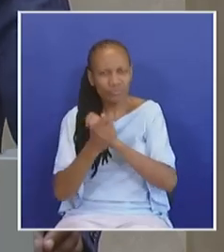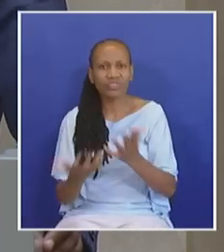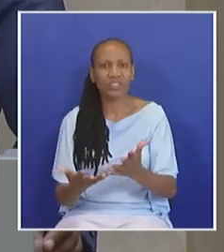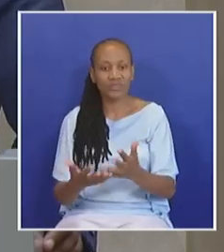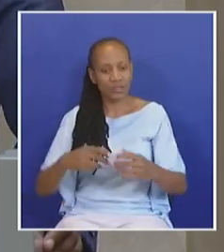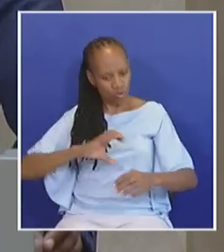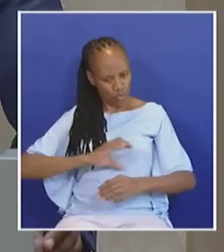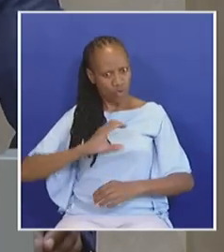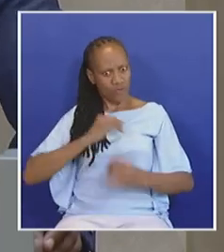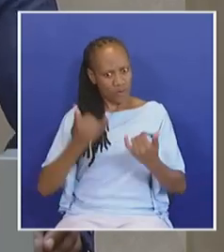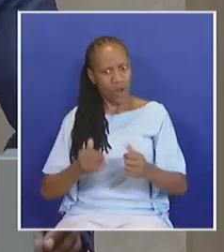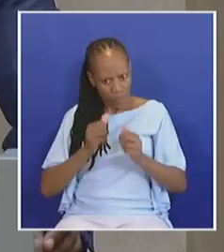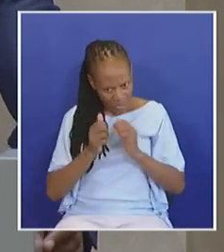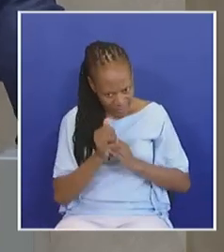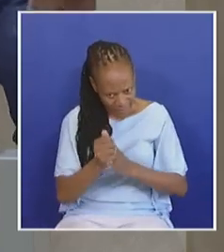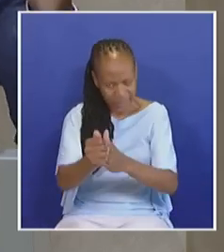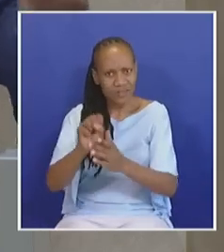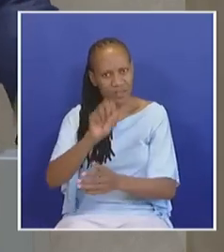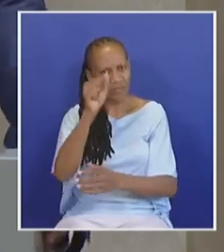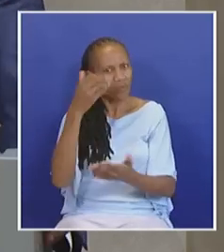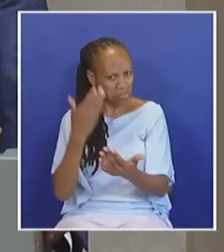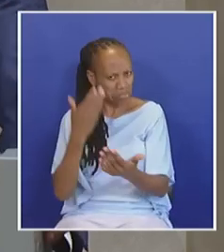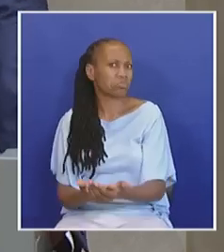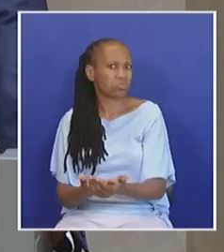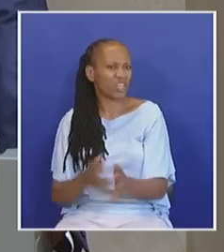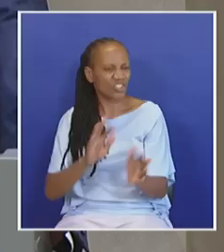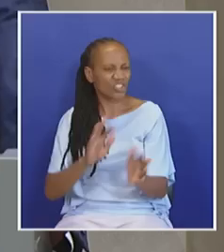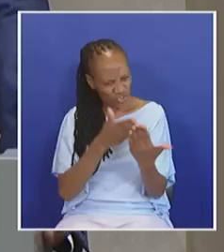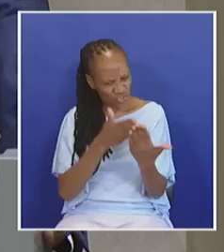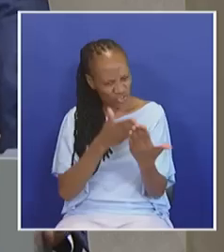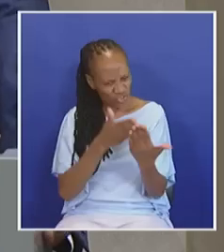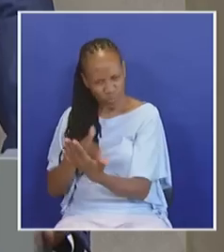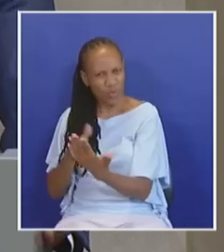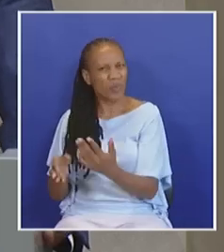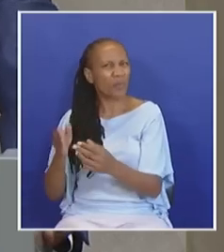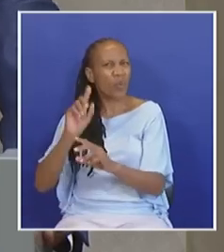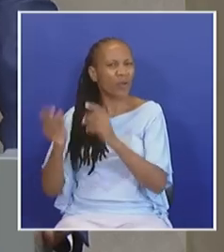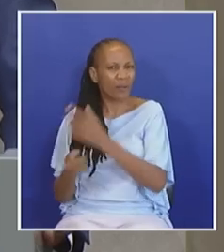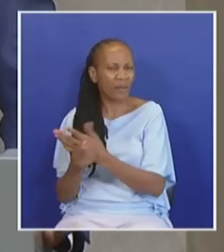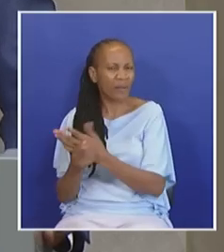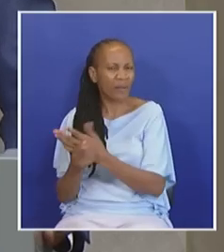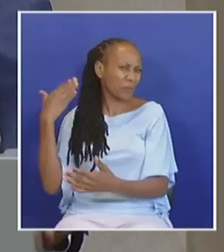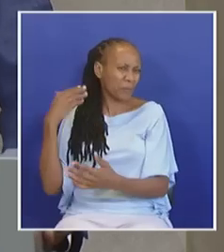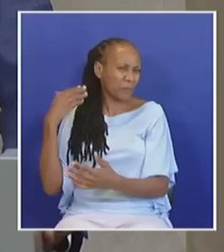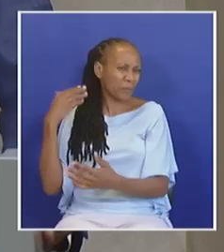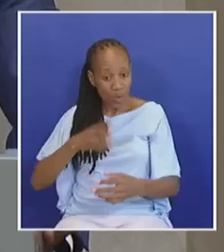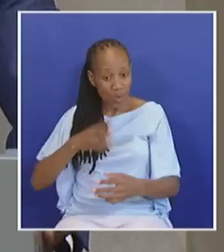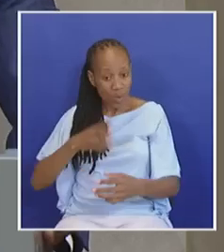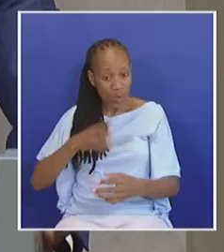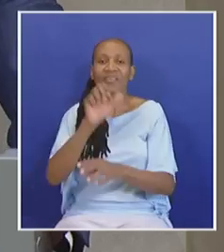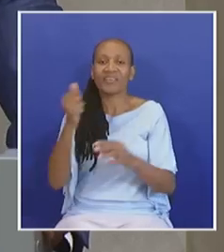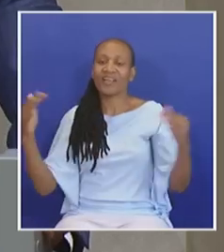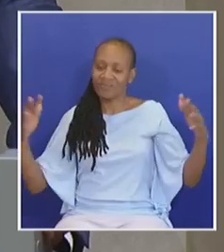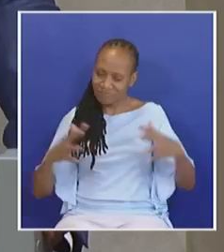we will be able to lead South Africa from the nightmare of its past to a future of unity in a non-racial,